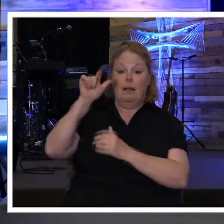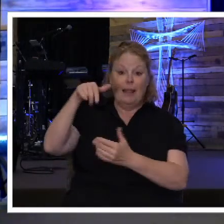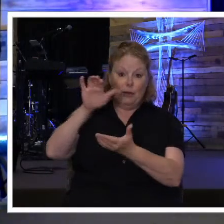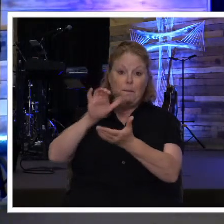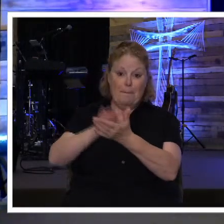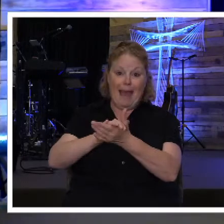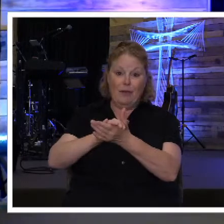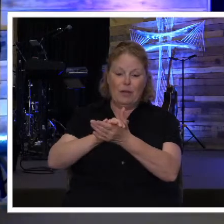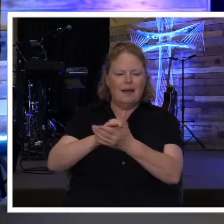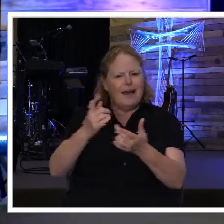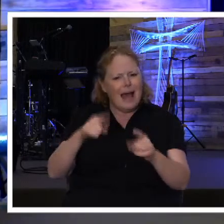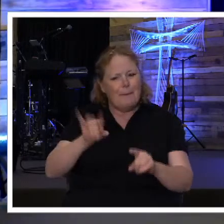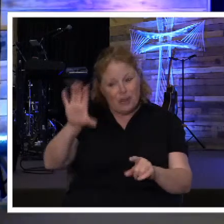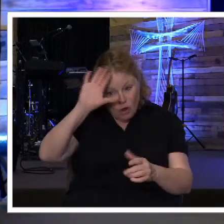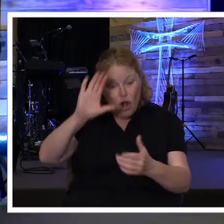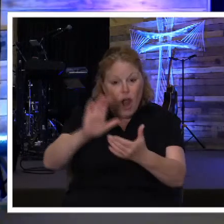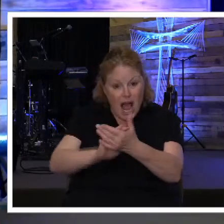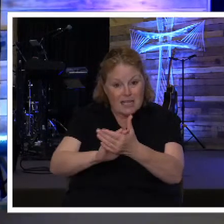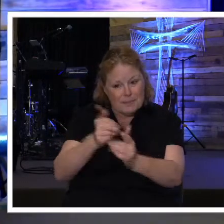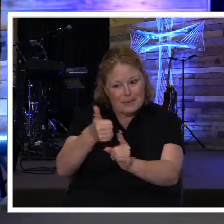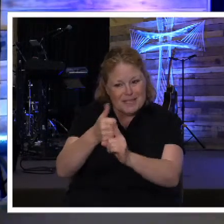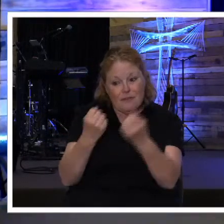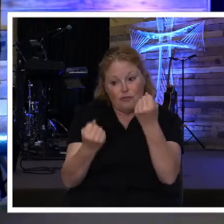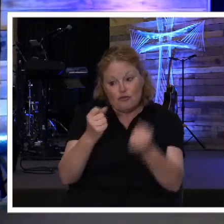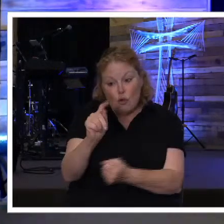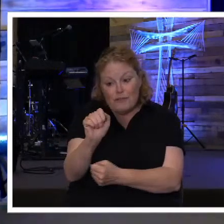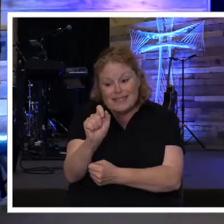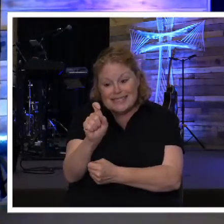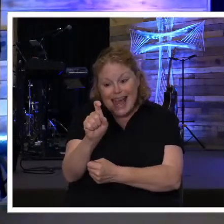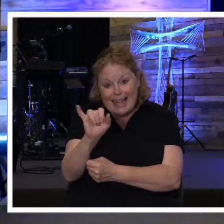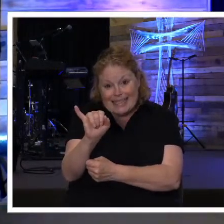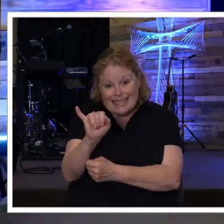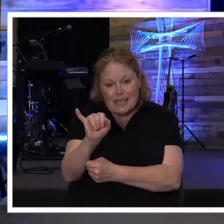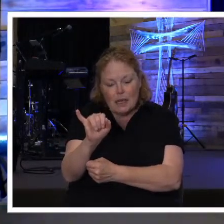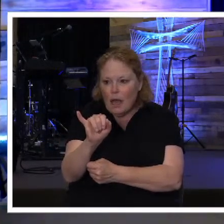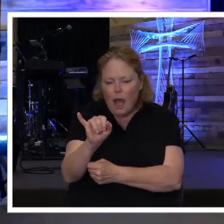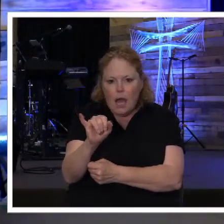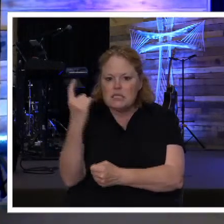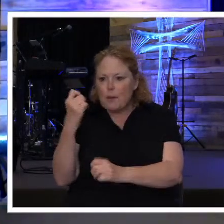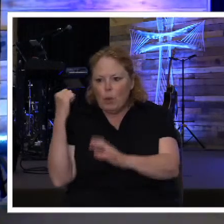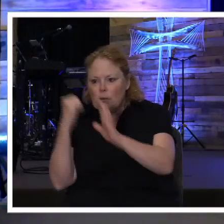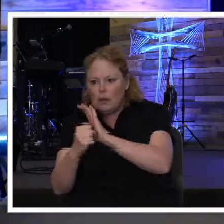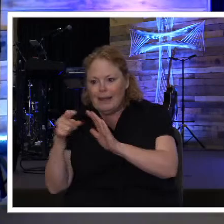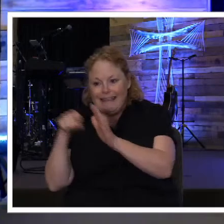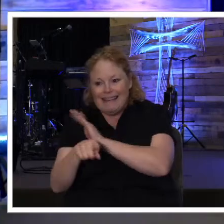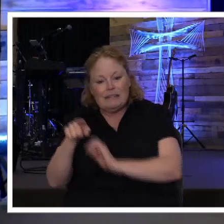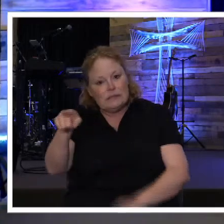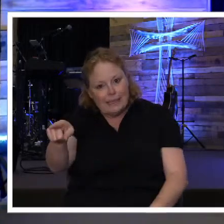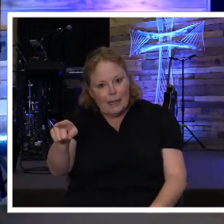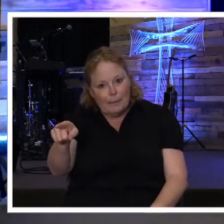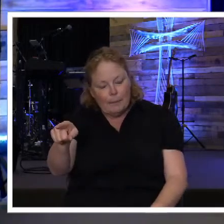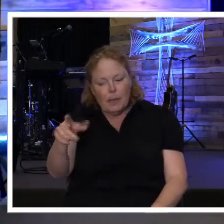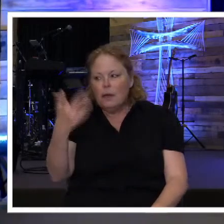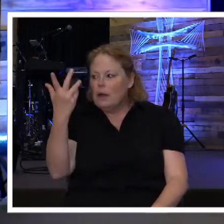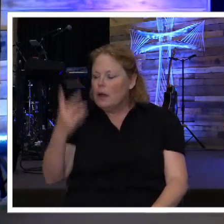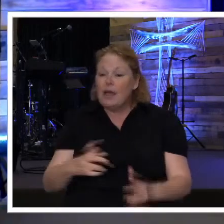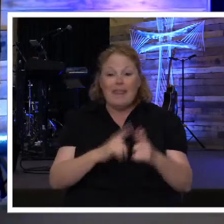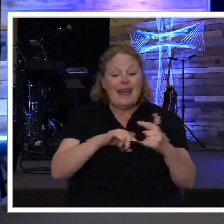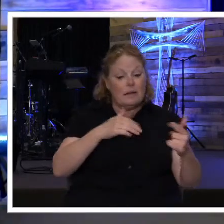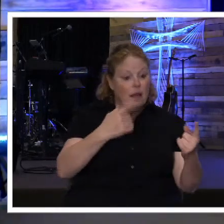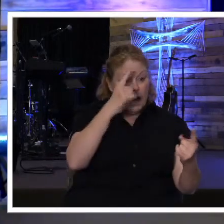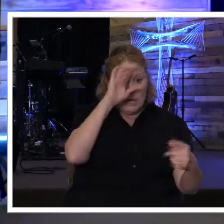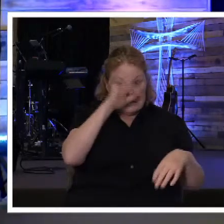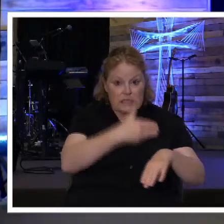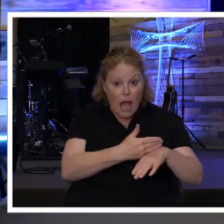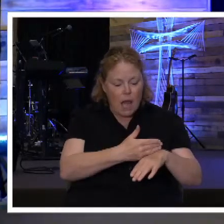husband was brutally murdered as a taxi driver. Of her four boys, one of them died very unexpectedly as a young adult, and